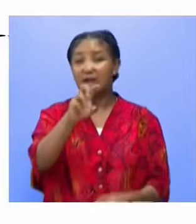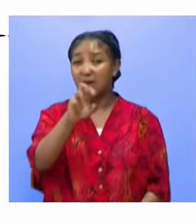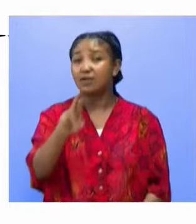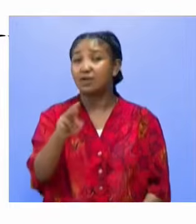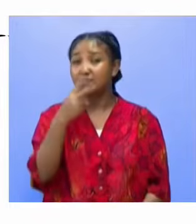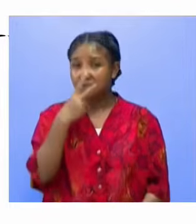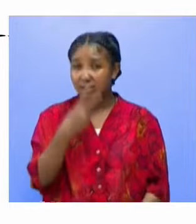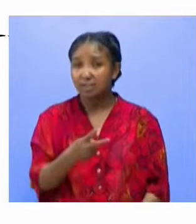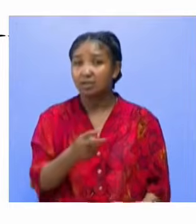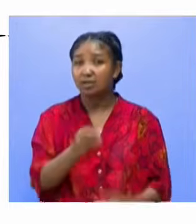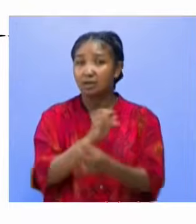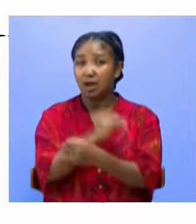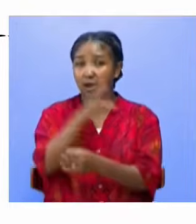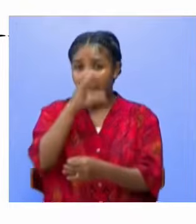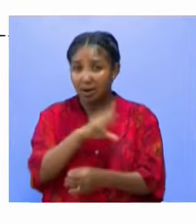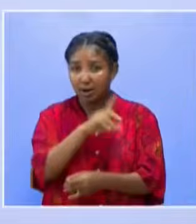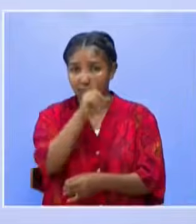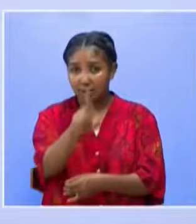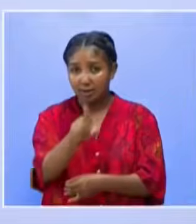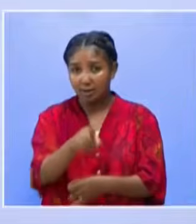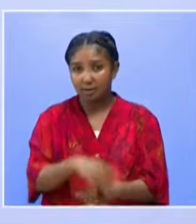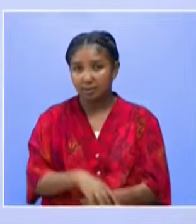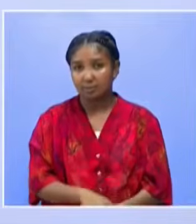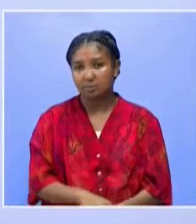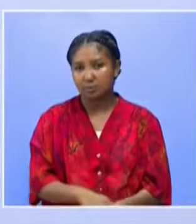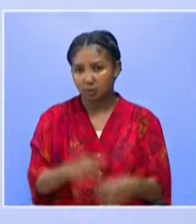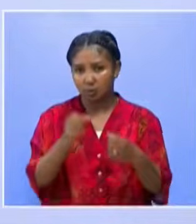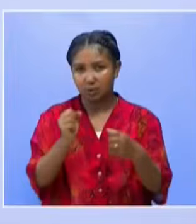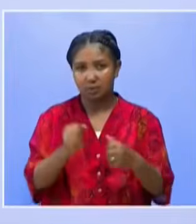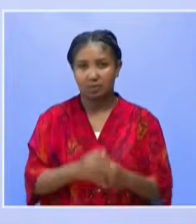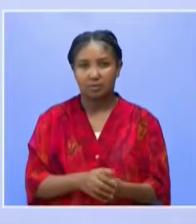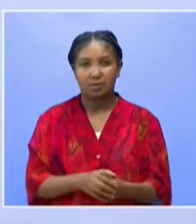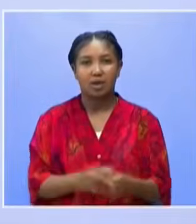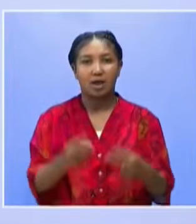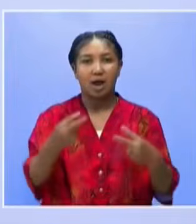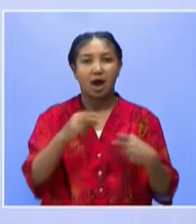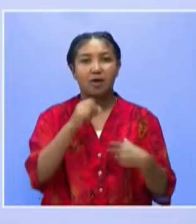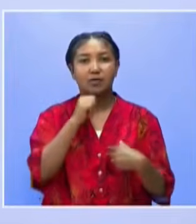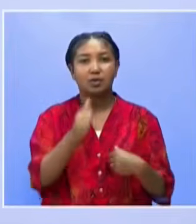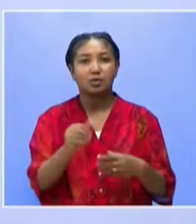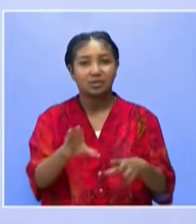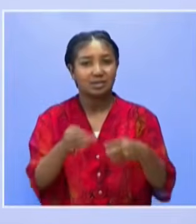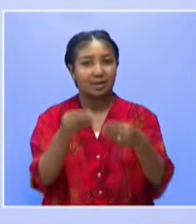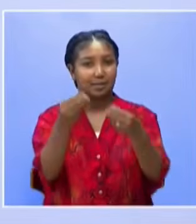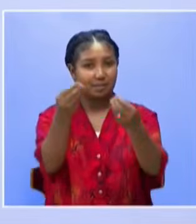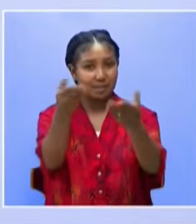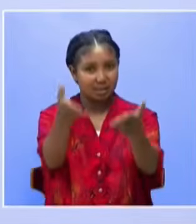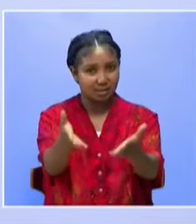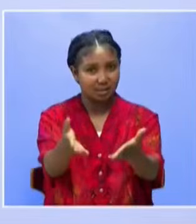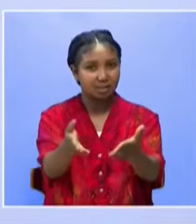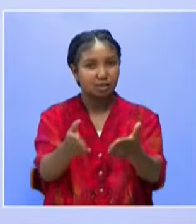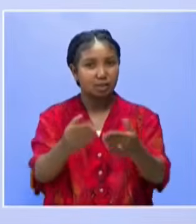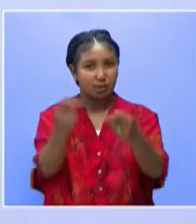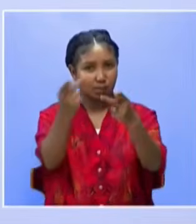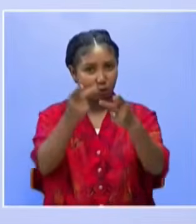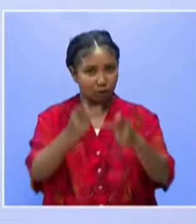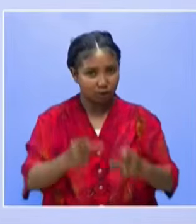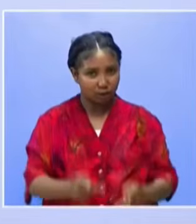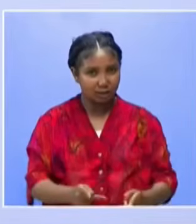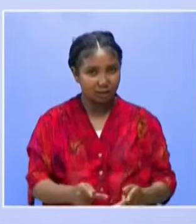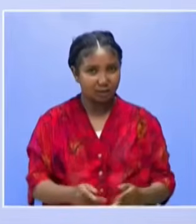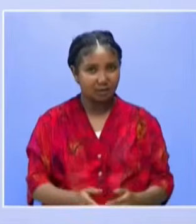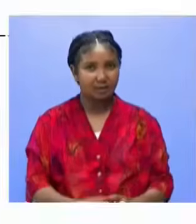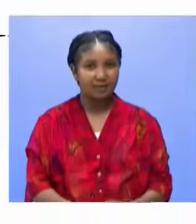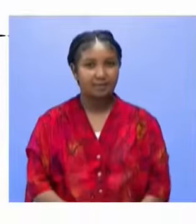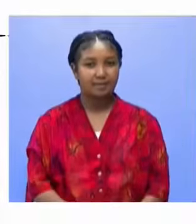seen the Heinemann? It's possible. Nice. Haven't you submitted the project to,